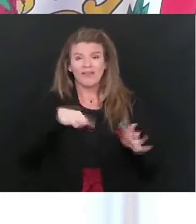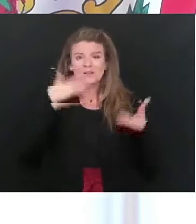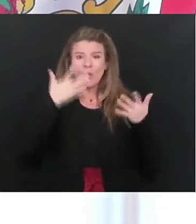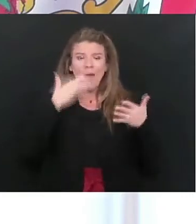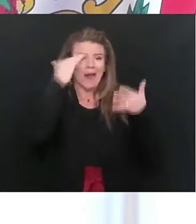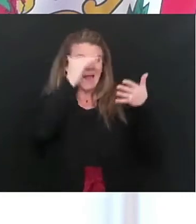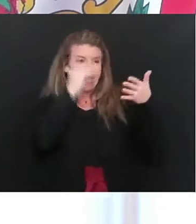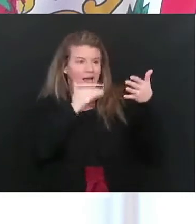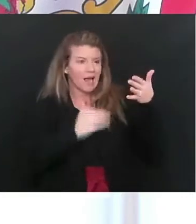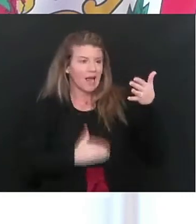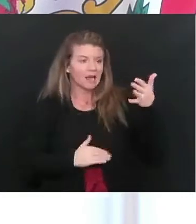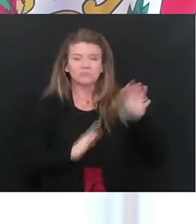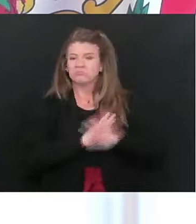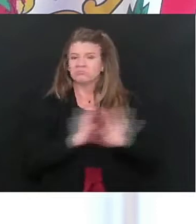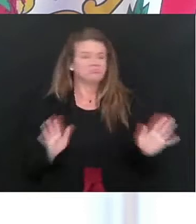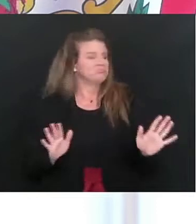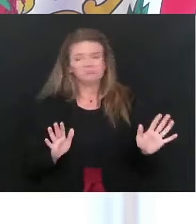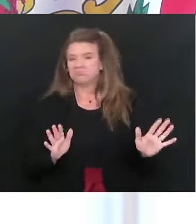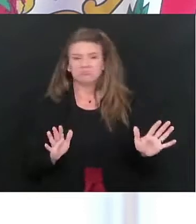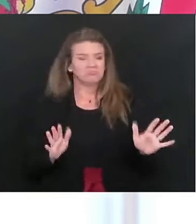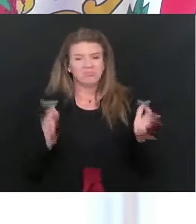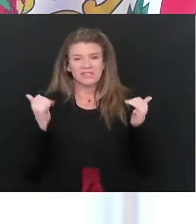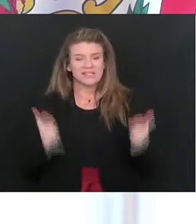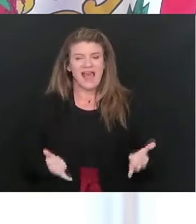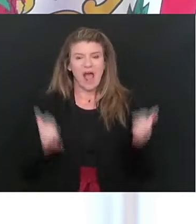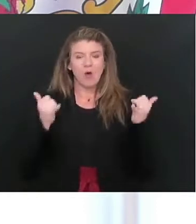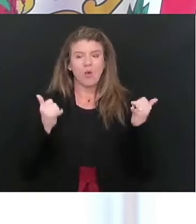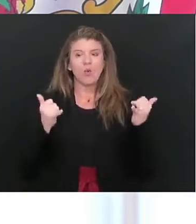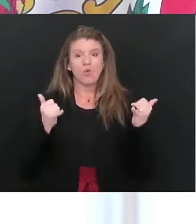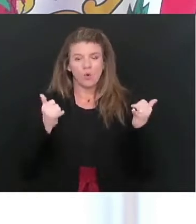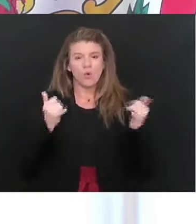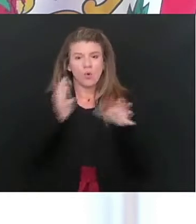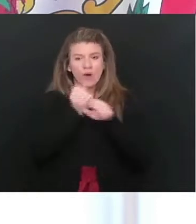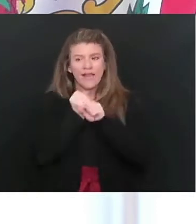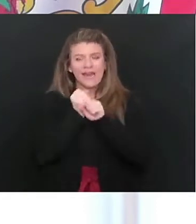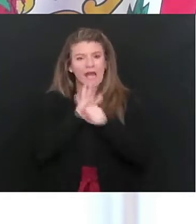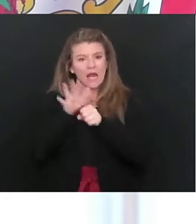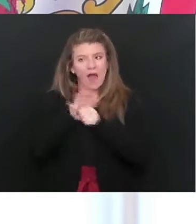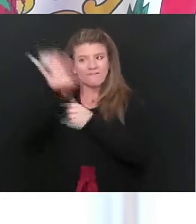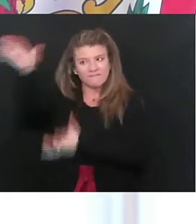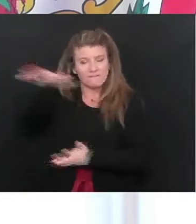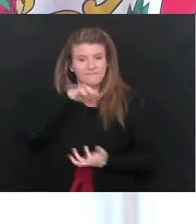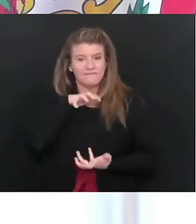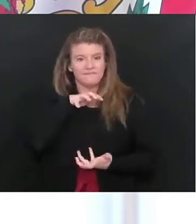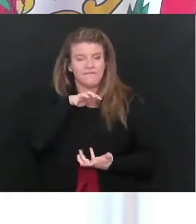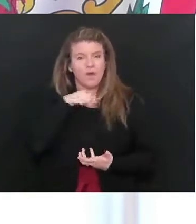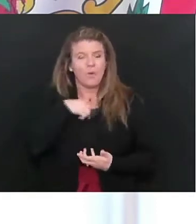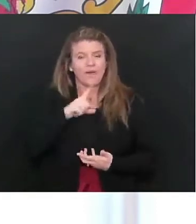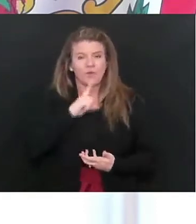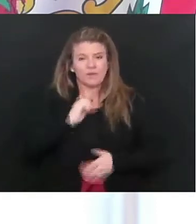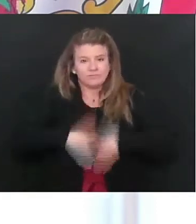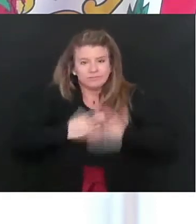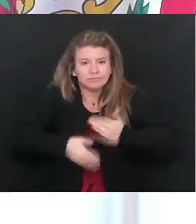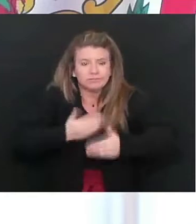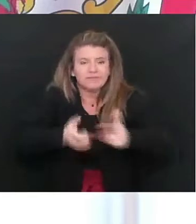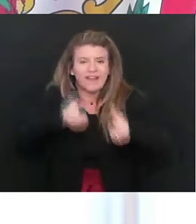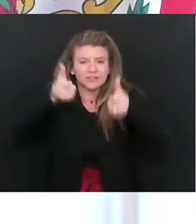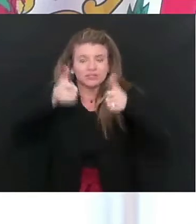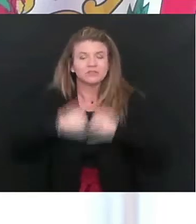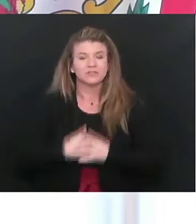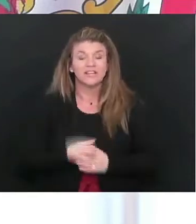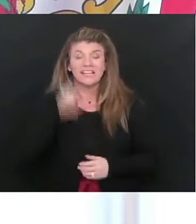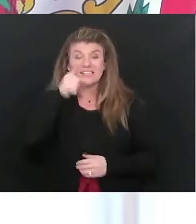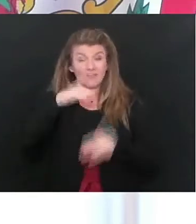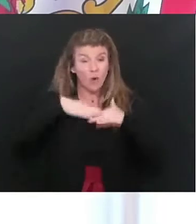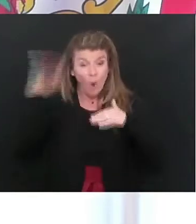this stuff is now we're getting a number of vaccines that we can really move even faster. So if you're